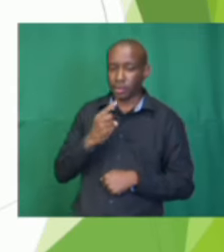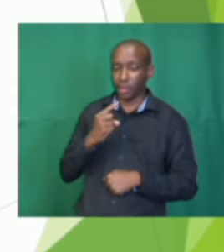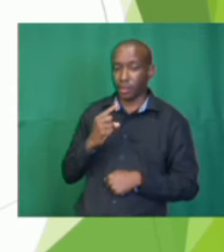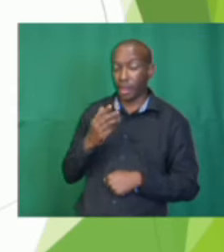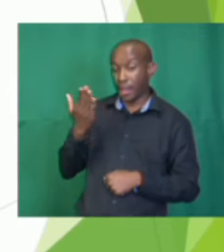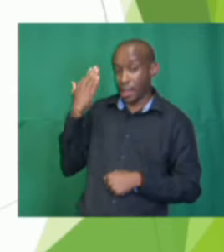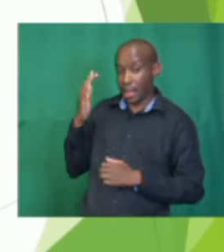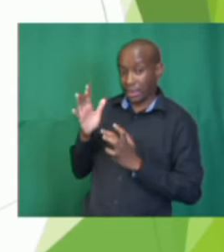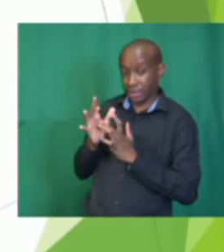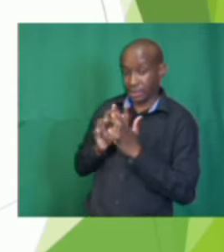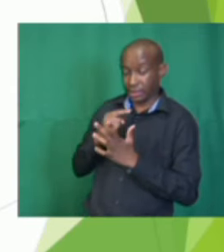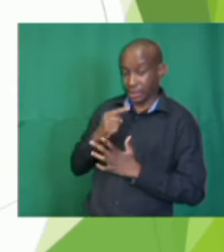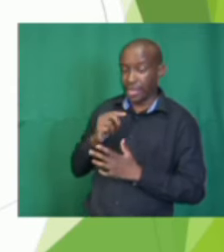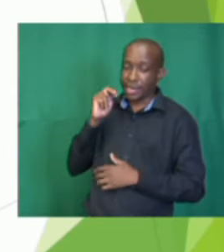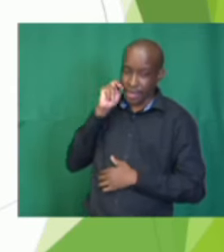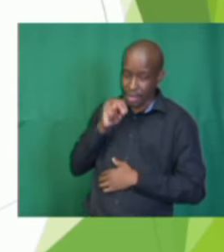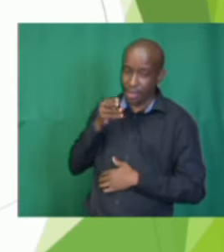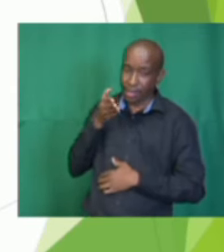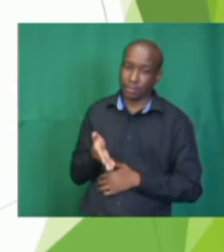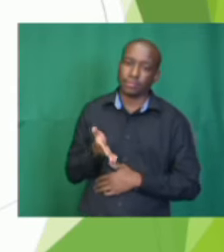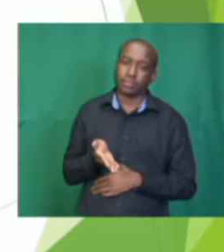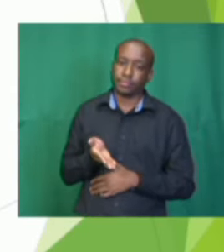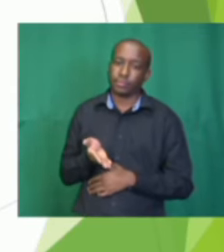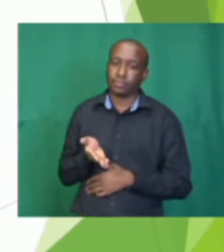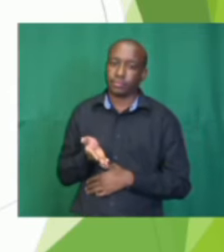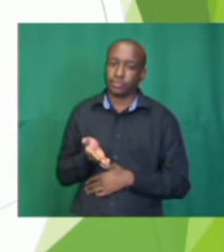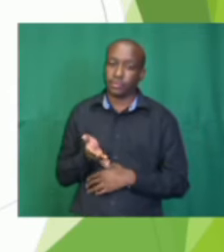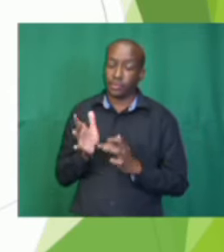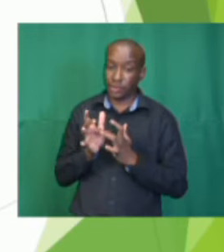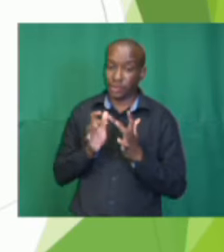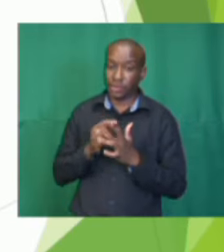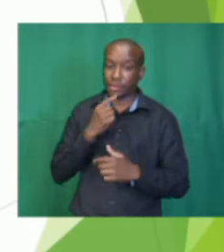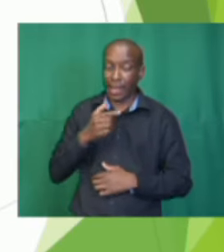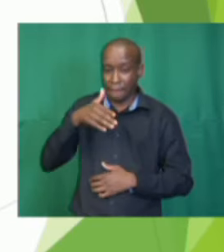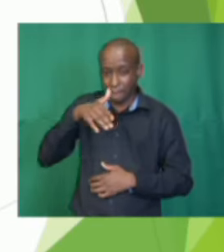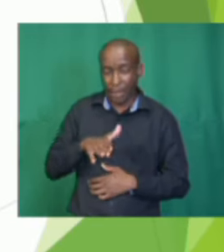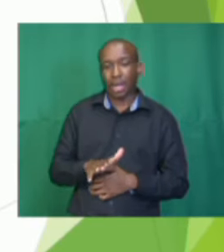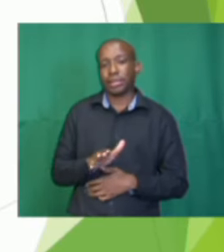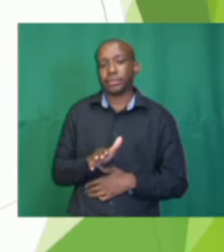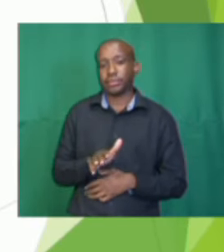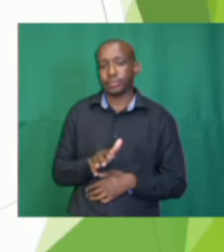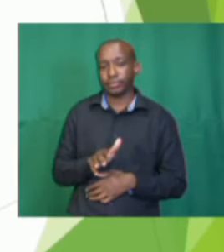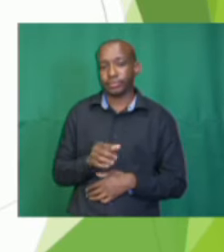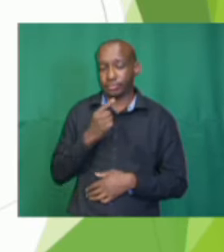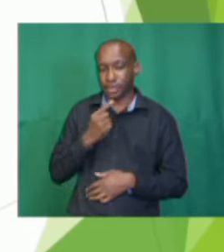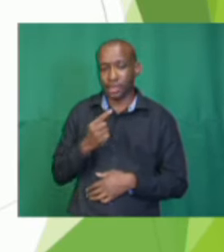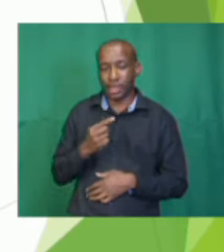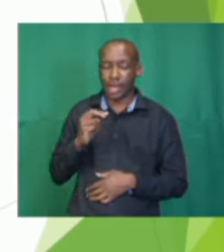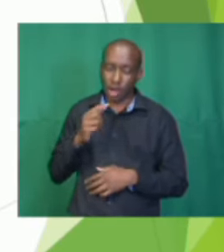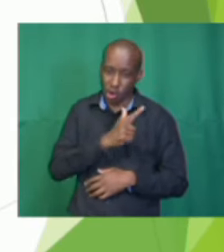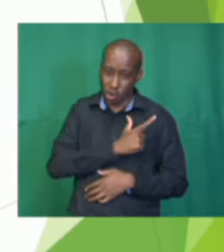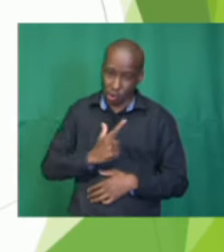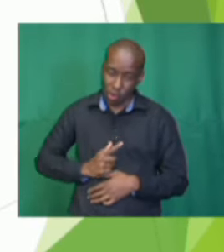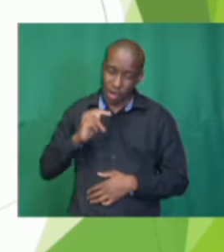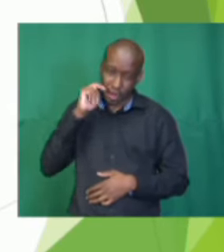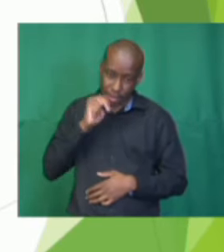Lord has need of it," as Jesus Christ has said they must say if they are asked about about it.